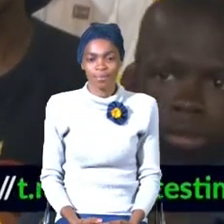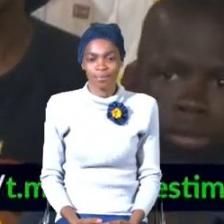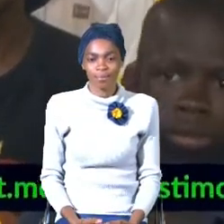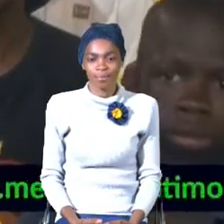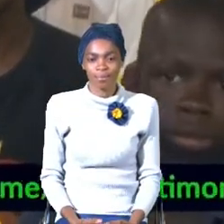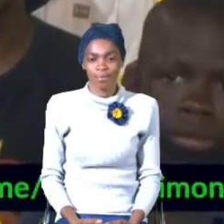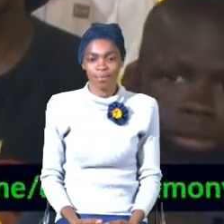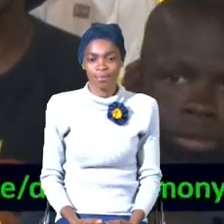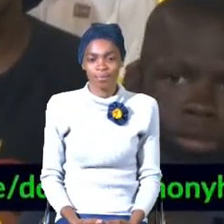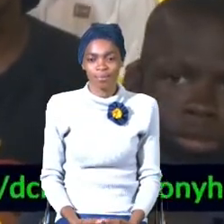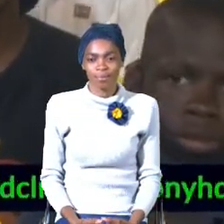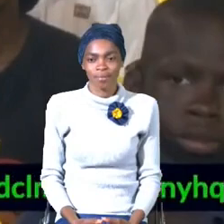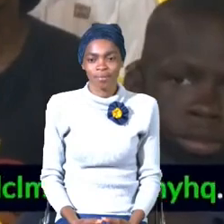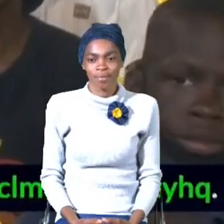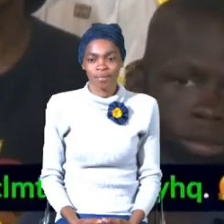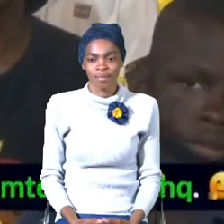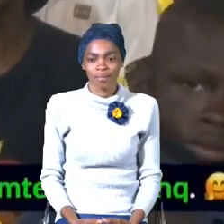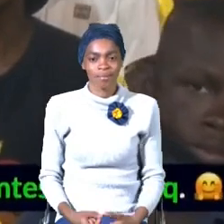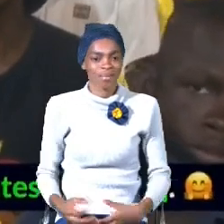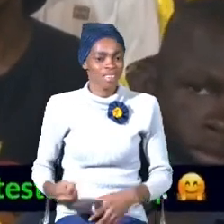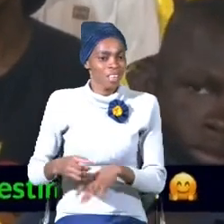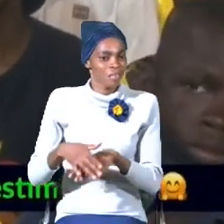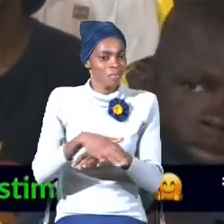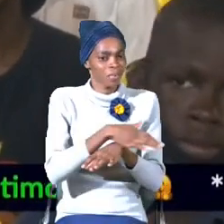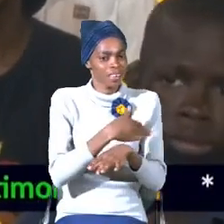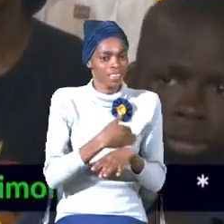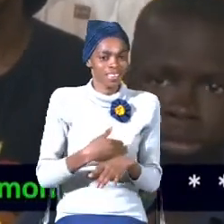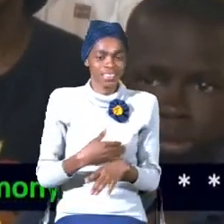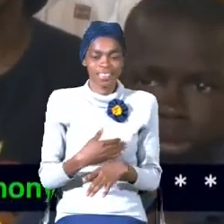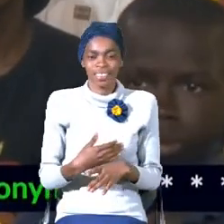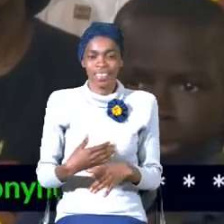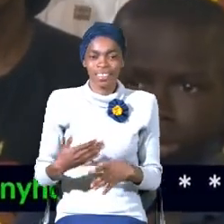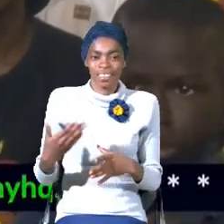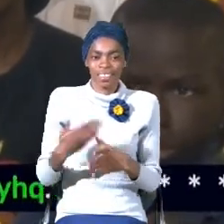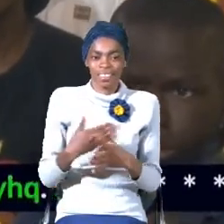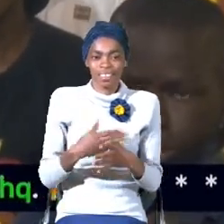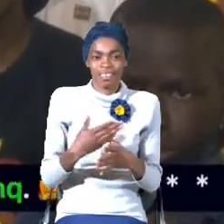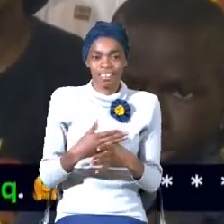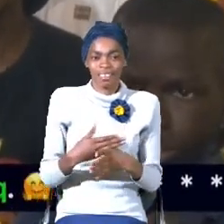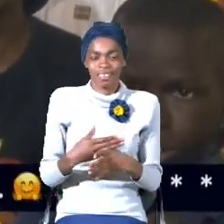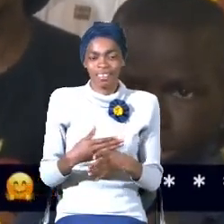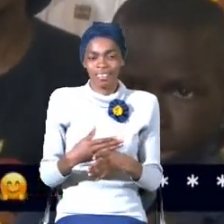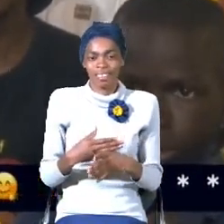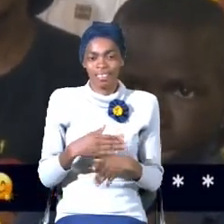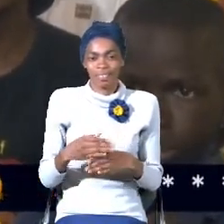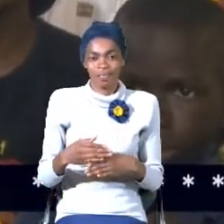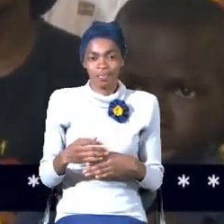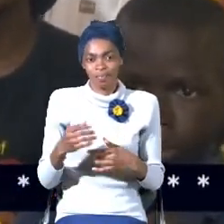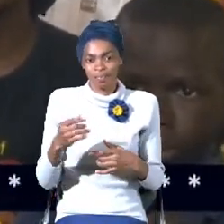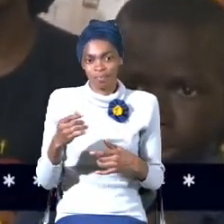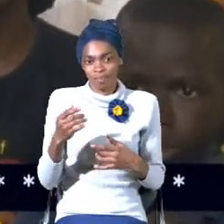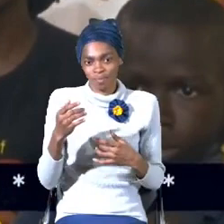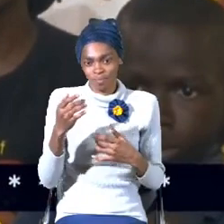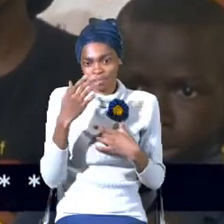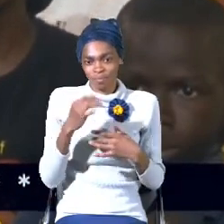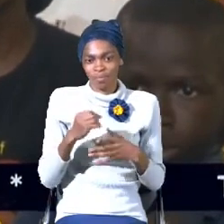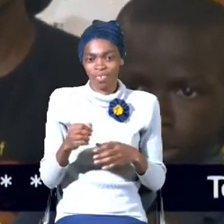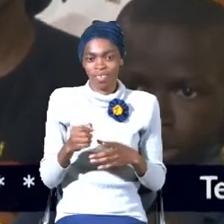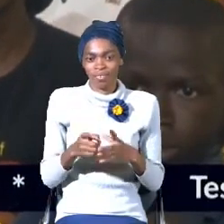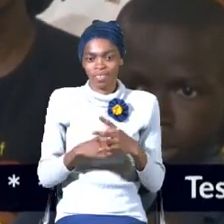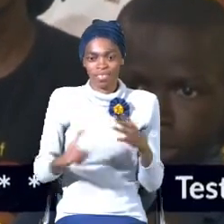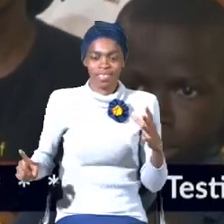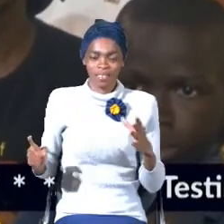Impacted, interrupted, and has disappeared. Praise the Lord. Is back to the moderator.